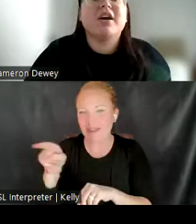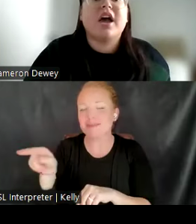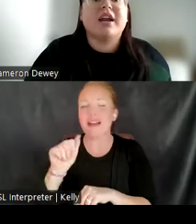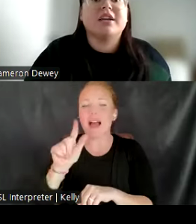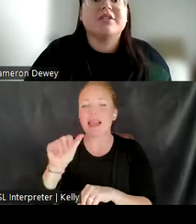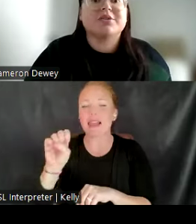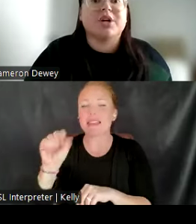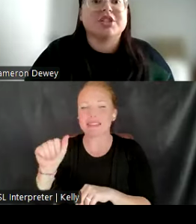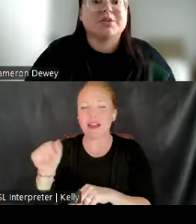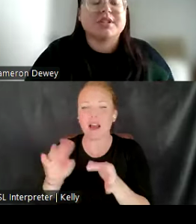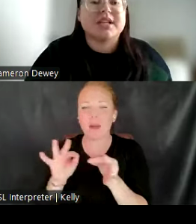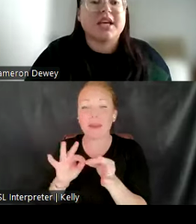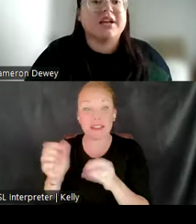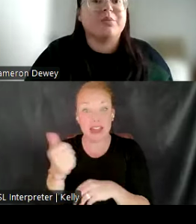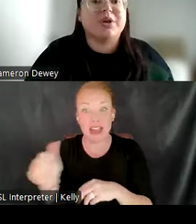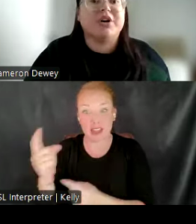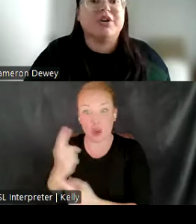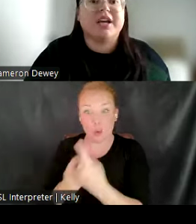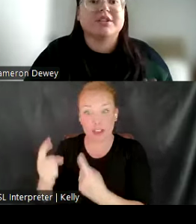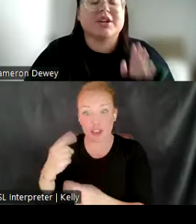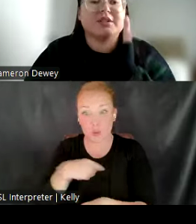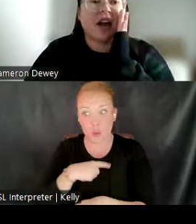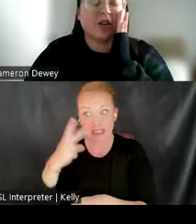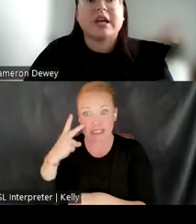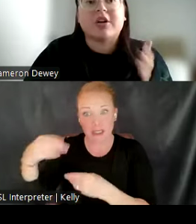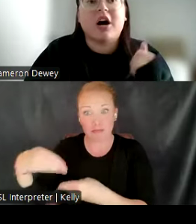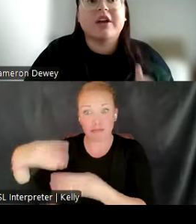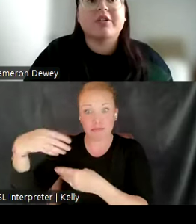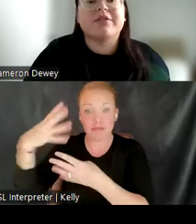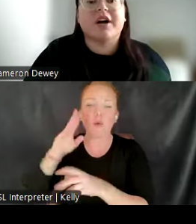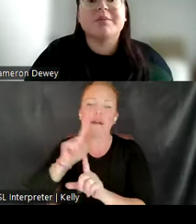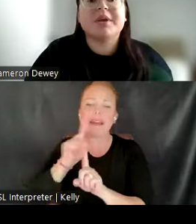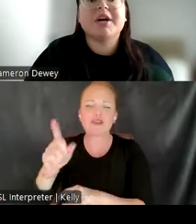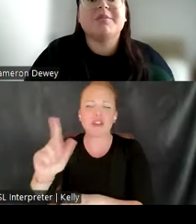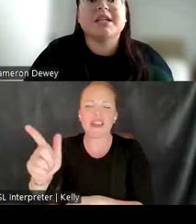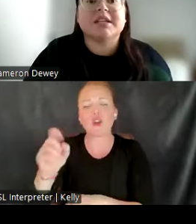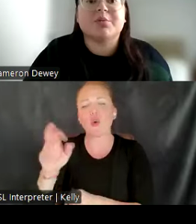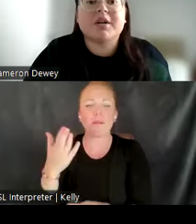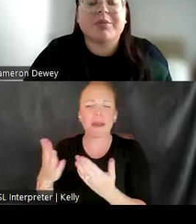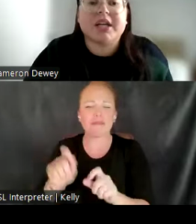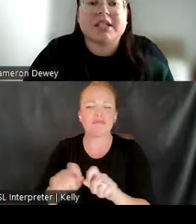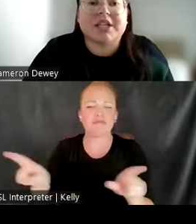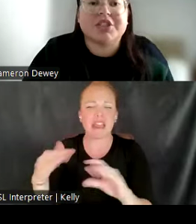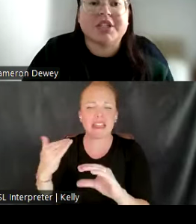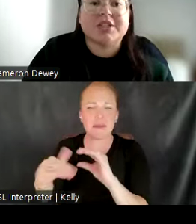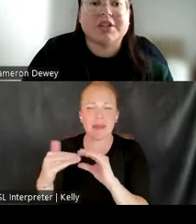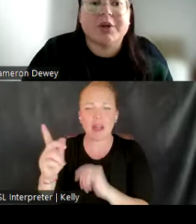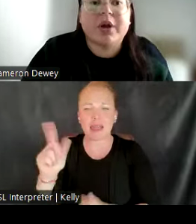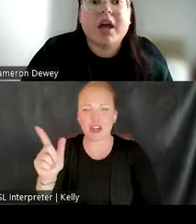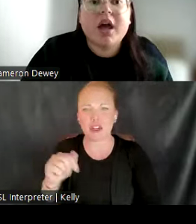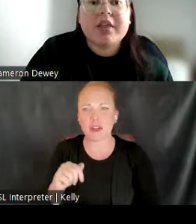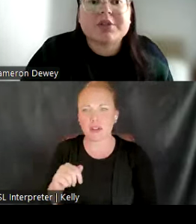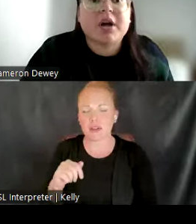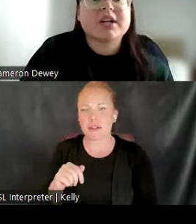that any of these questions we're seeing, we will answer either later on or in a follow-up email, but I did want to bring attention